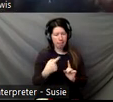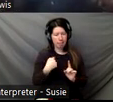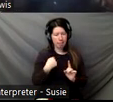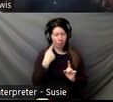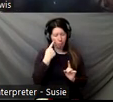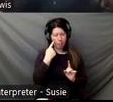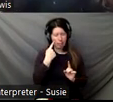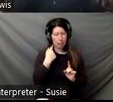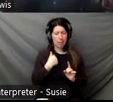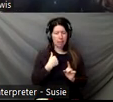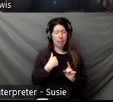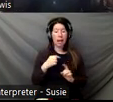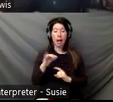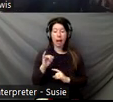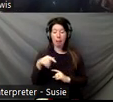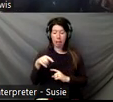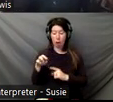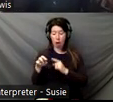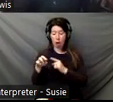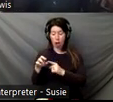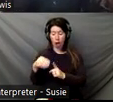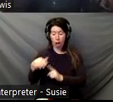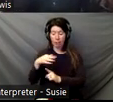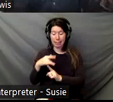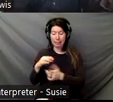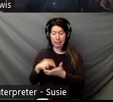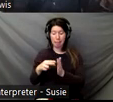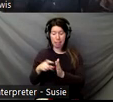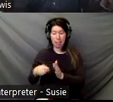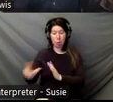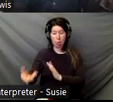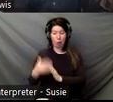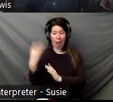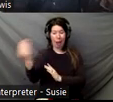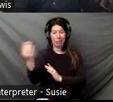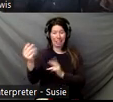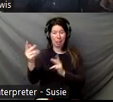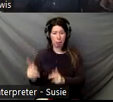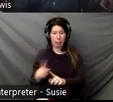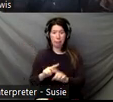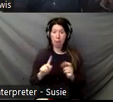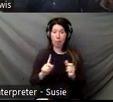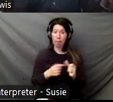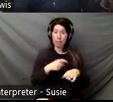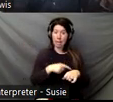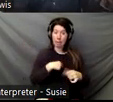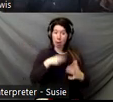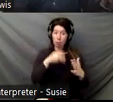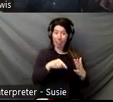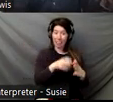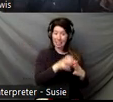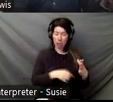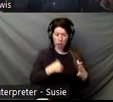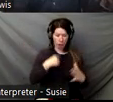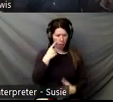IPR, it was pretty clear that that meant they should bring in an outside person. But when I first read this section of this, I actually thought